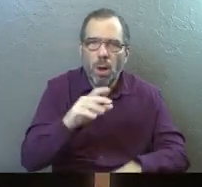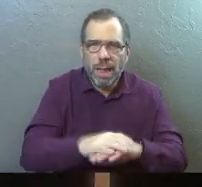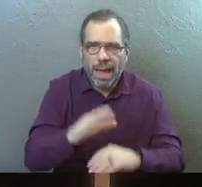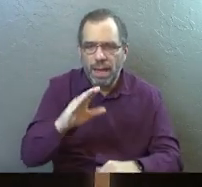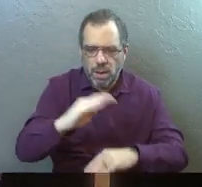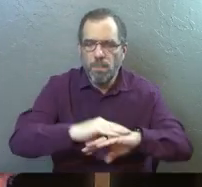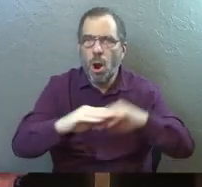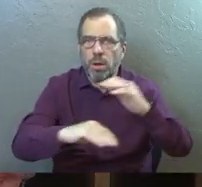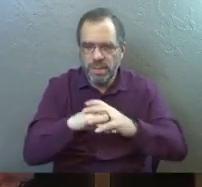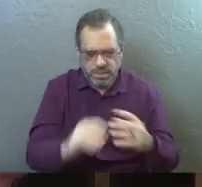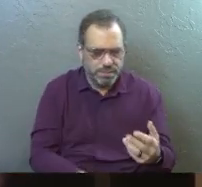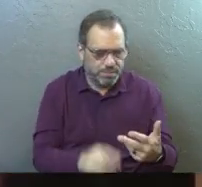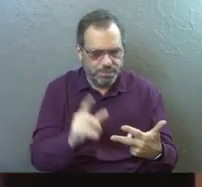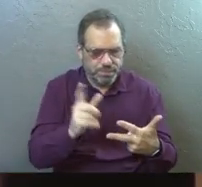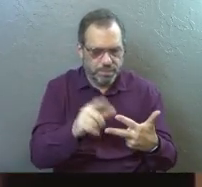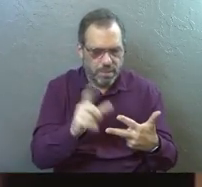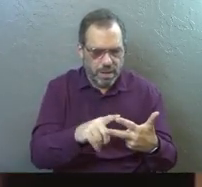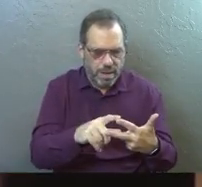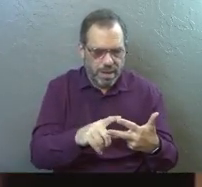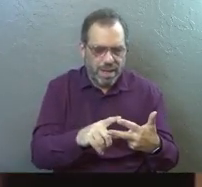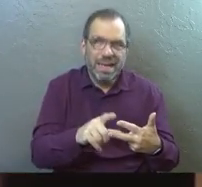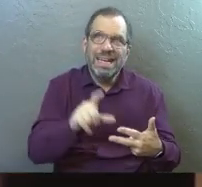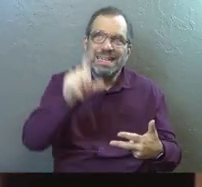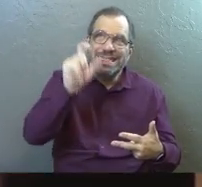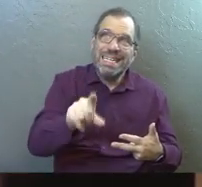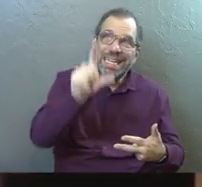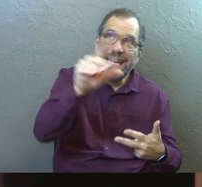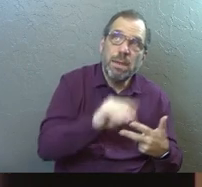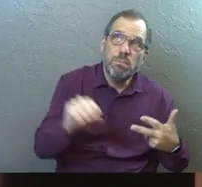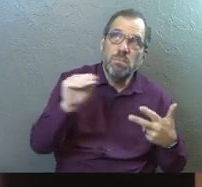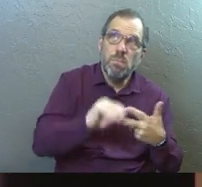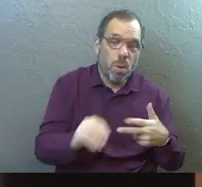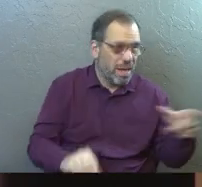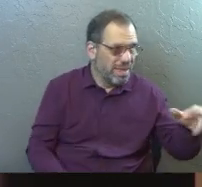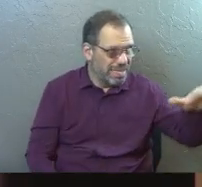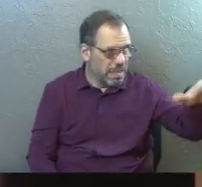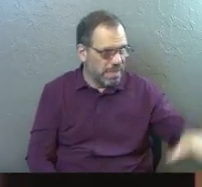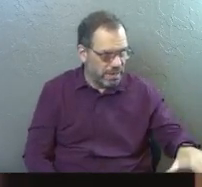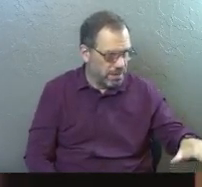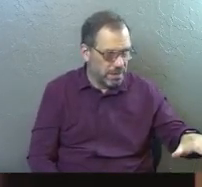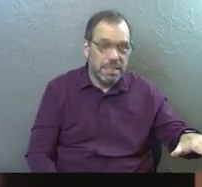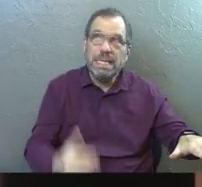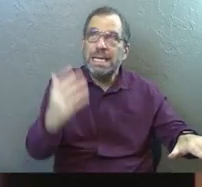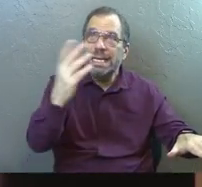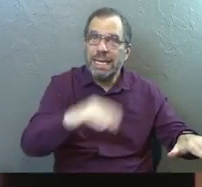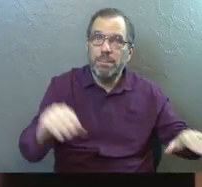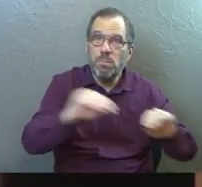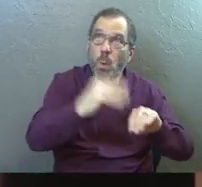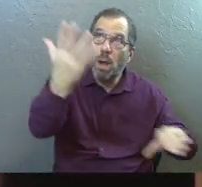So for an answer. Next is to need God more and everything else less.